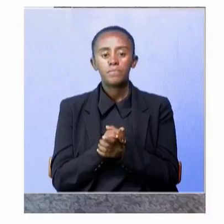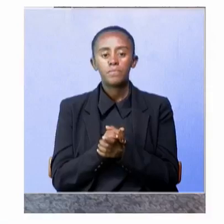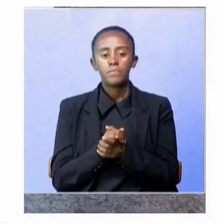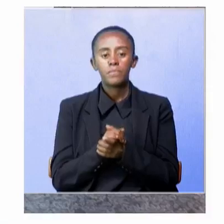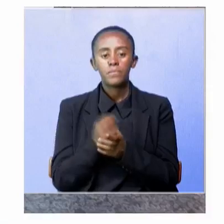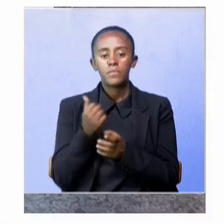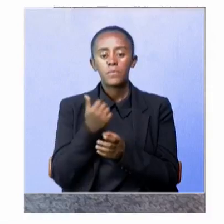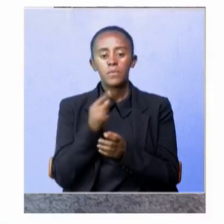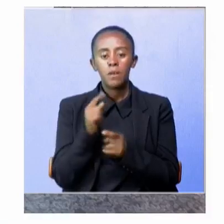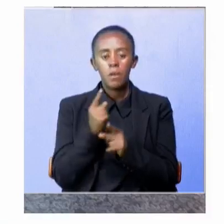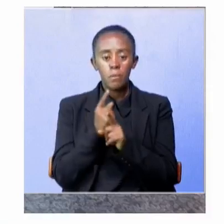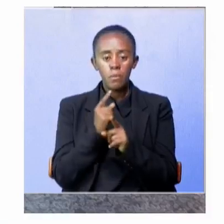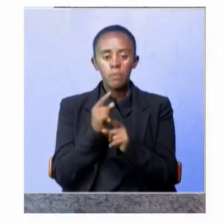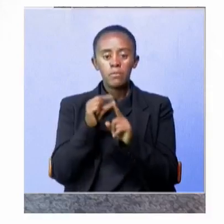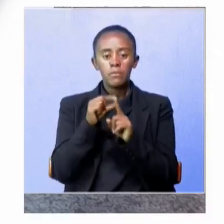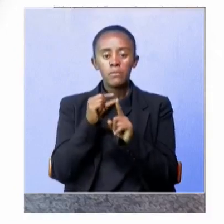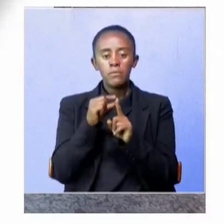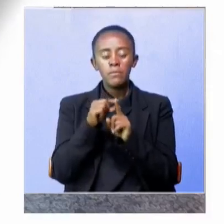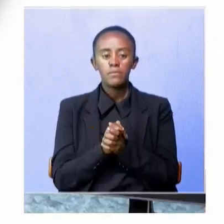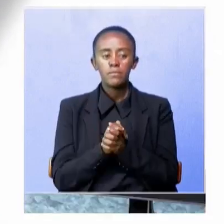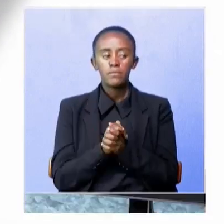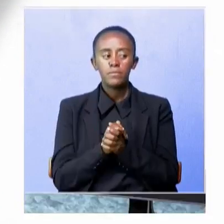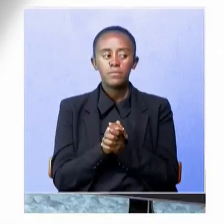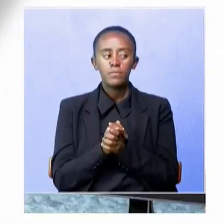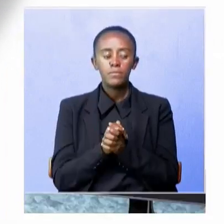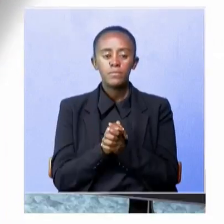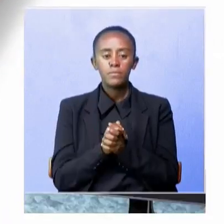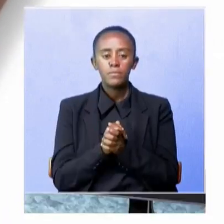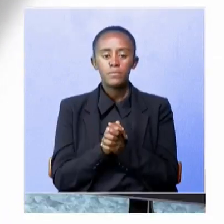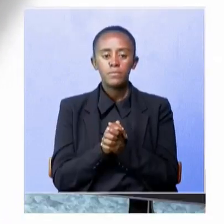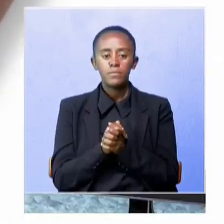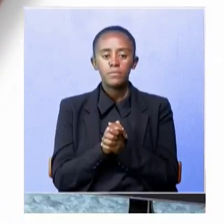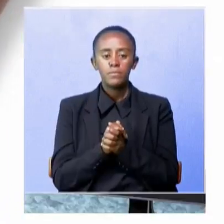words. Okay. Spark.